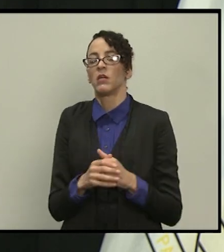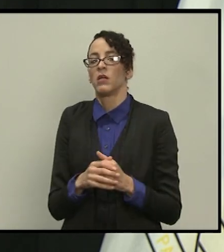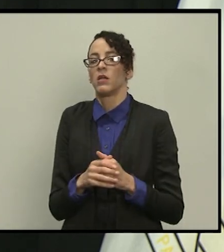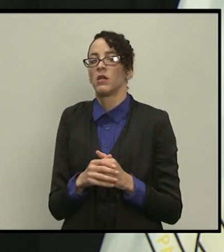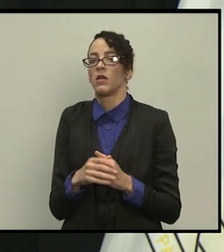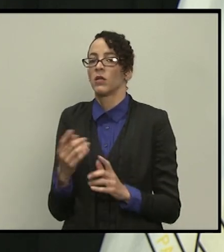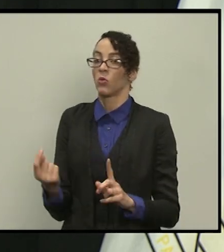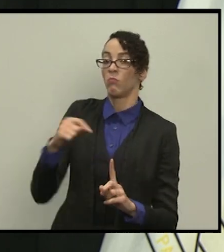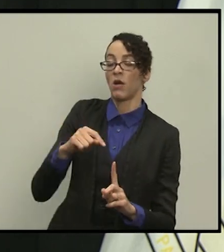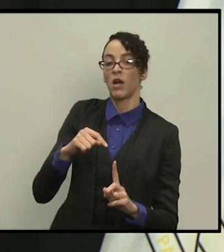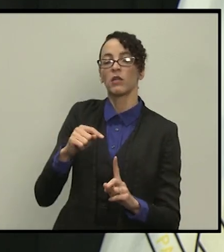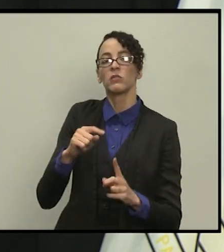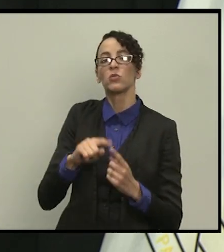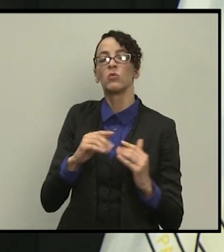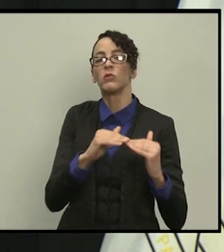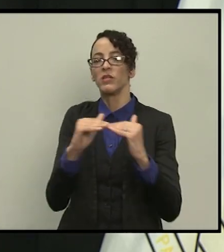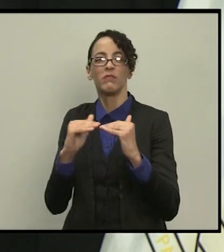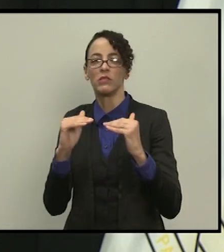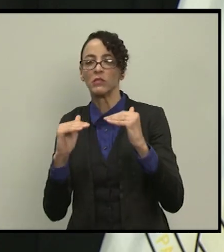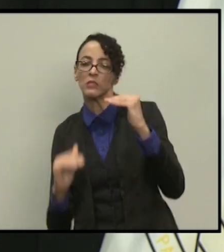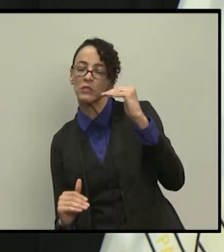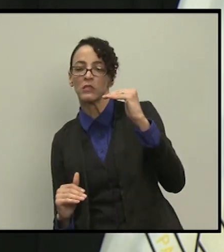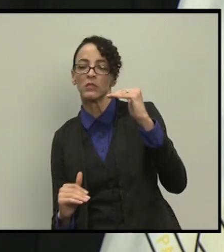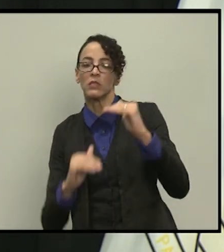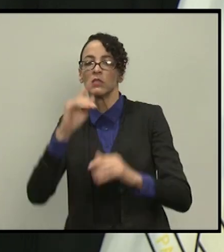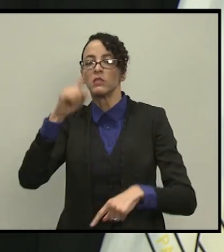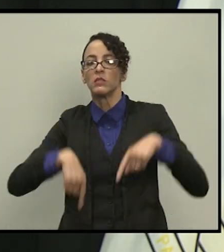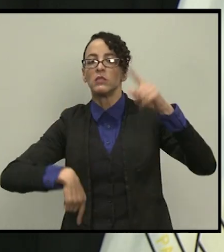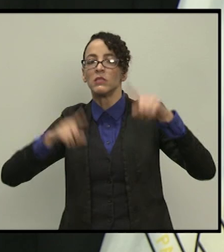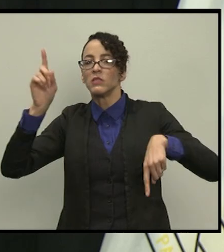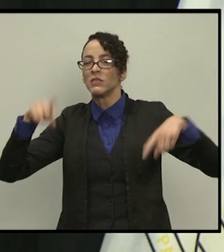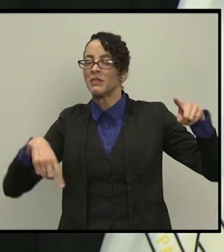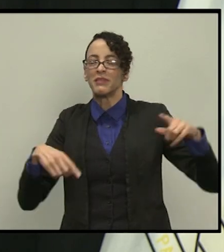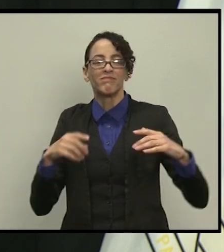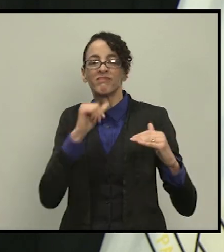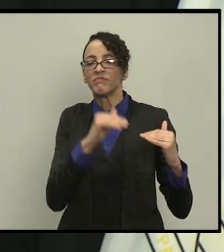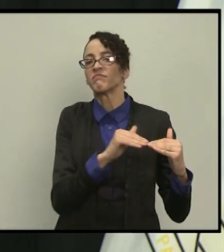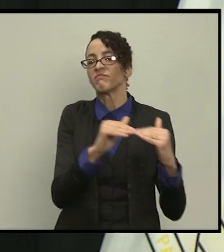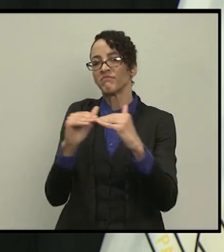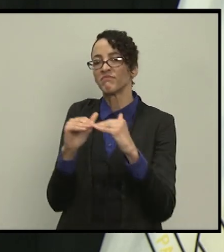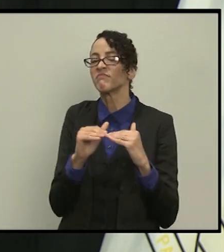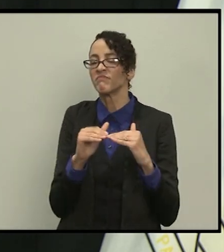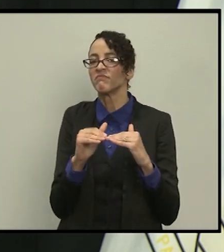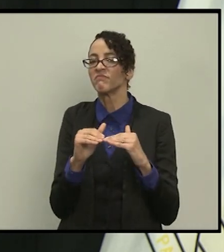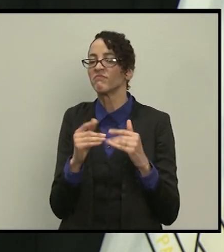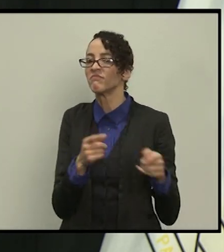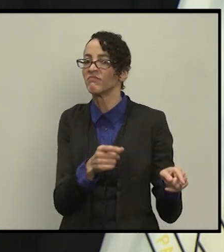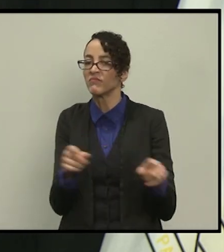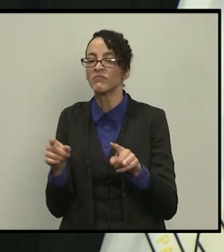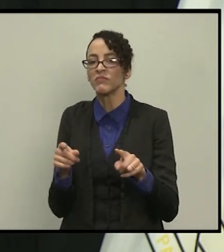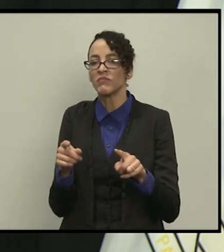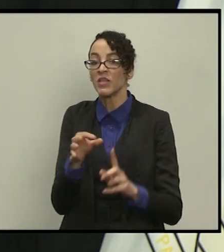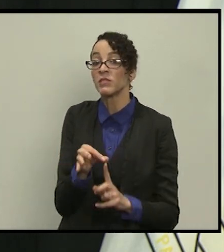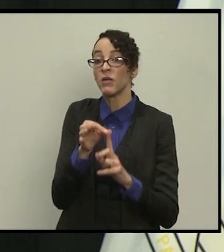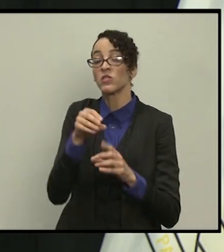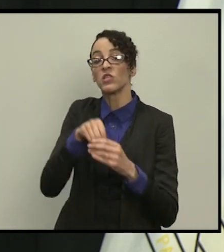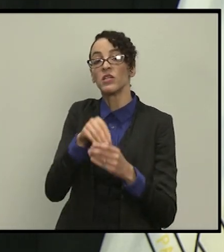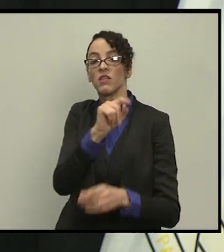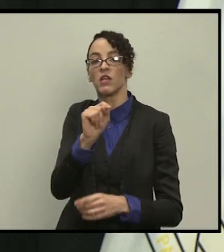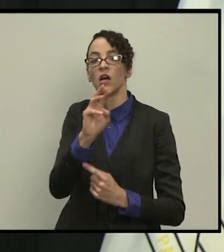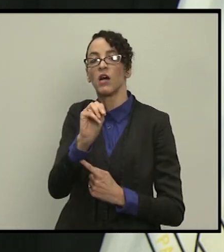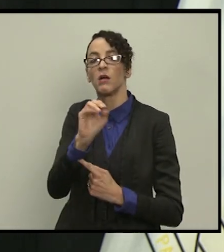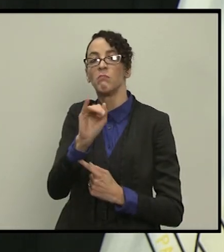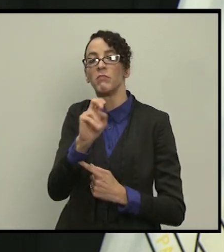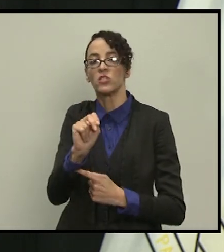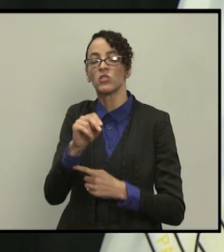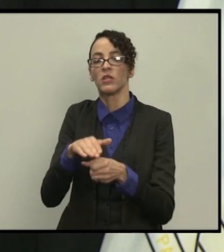were basically coming out as it relates to this disease. We see in the Mission more cases, which is